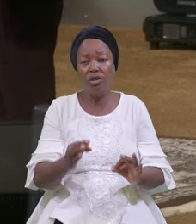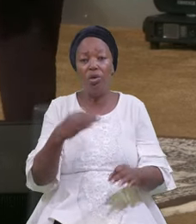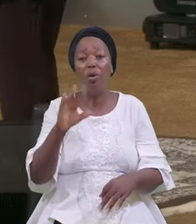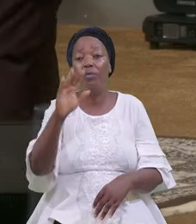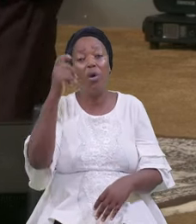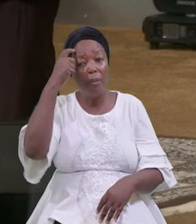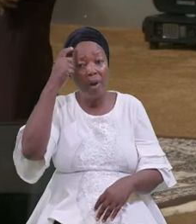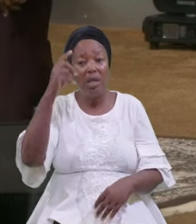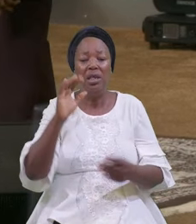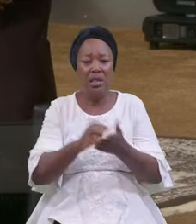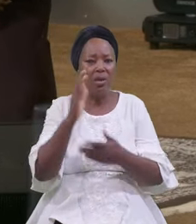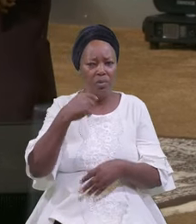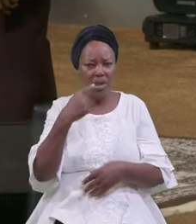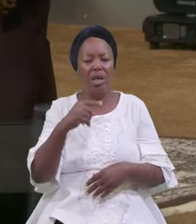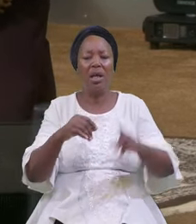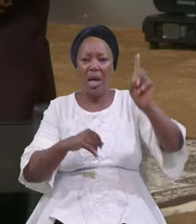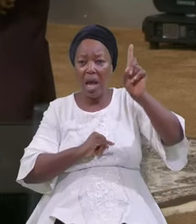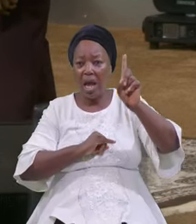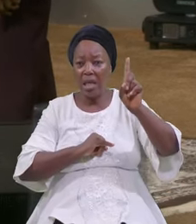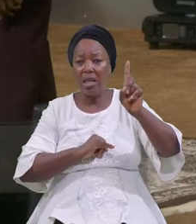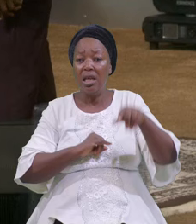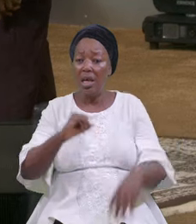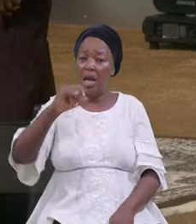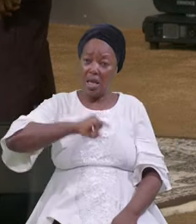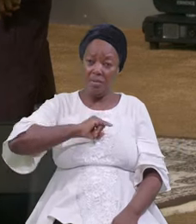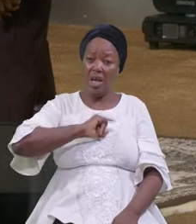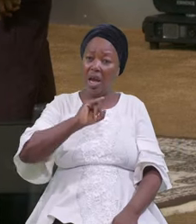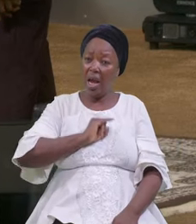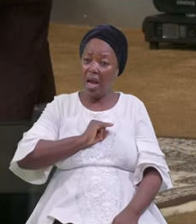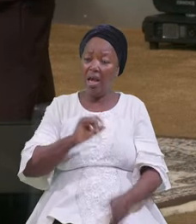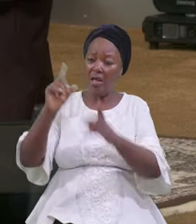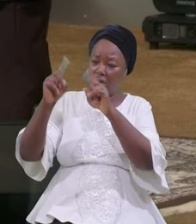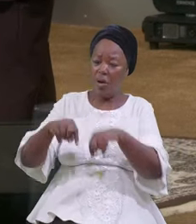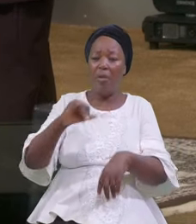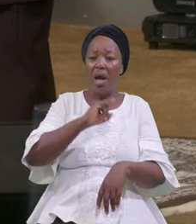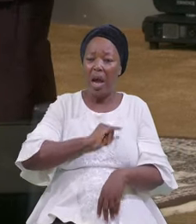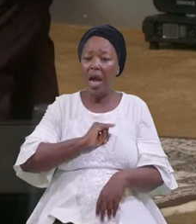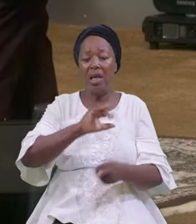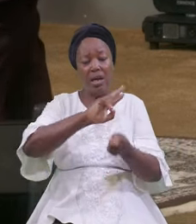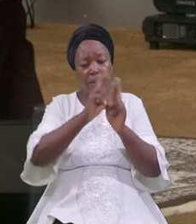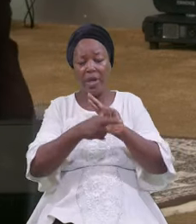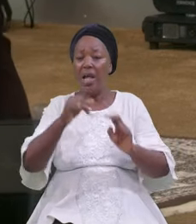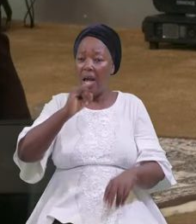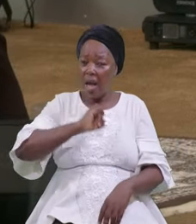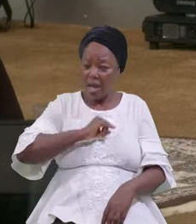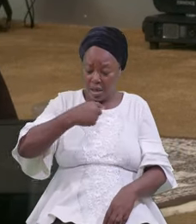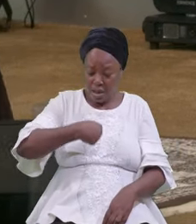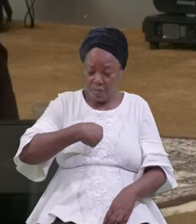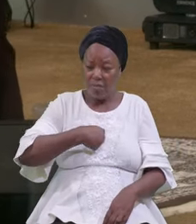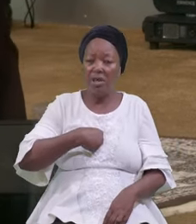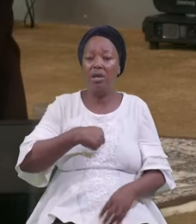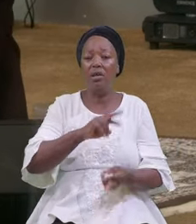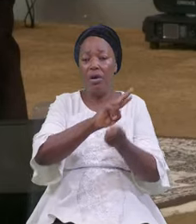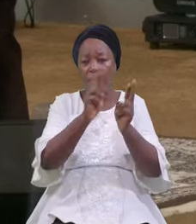mind, that you say, I come, I repent, I turn and I give